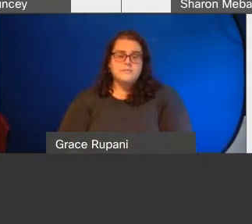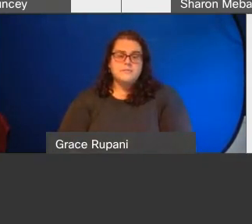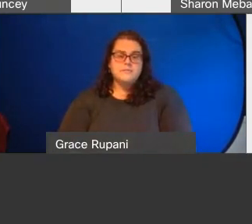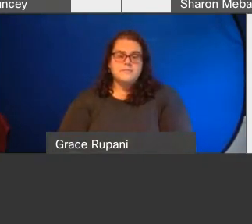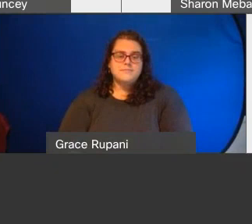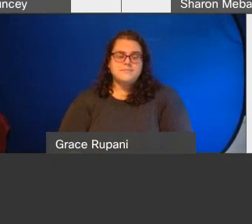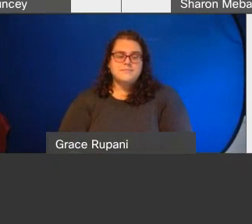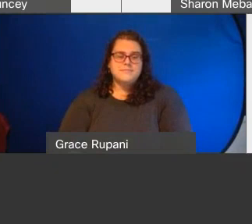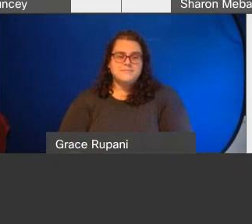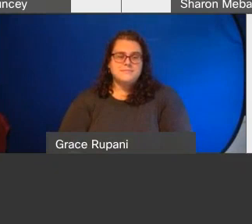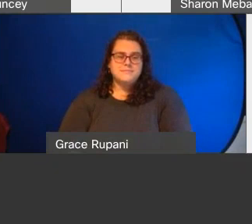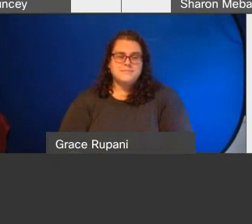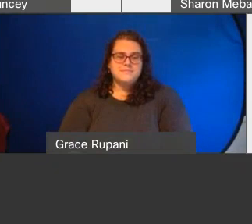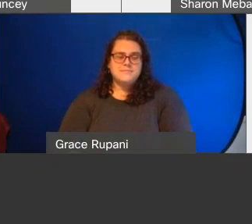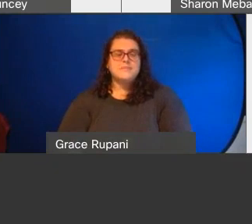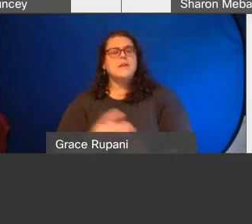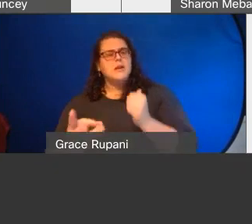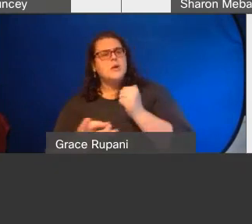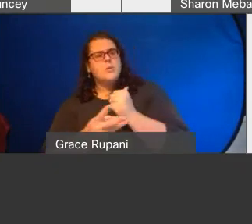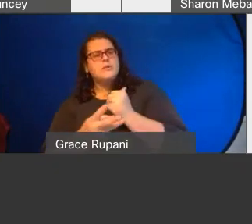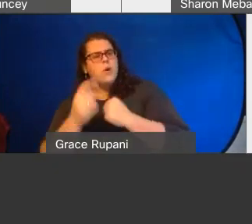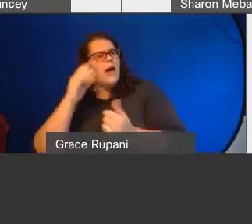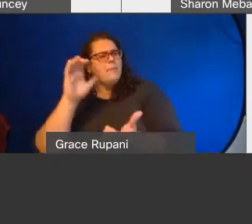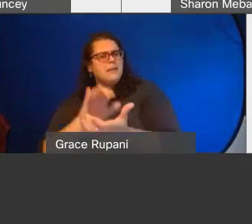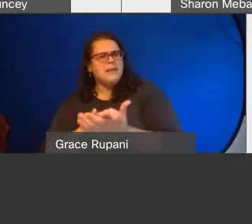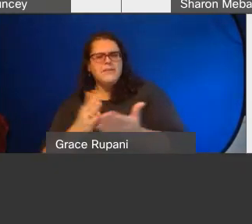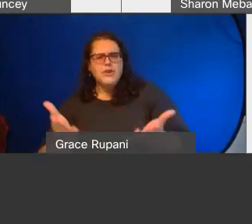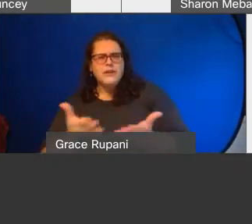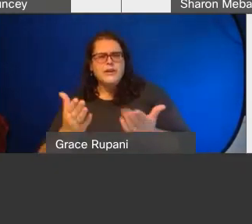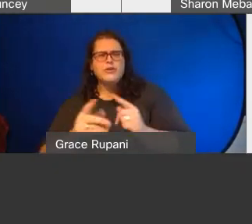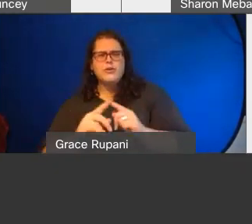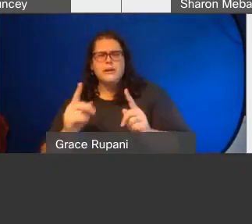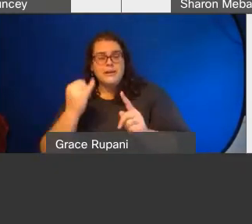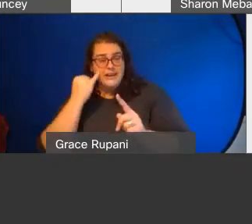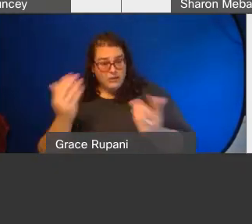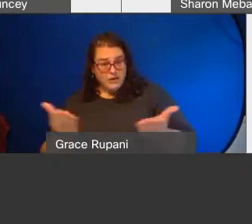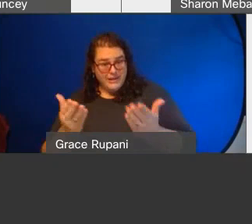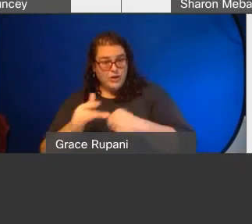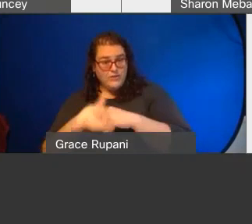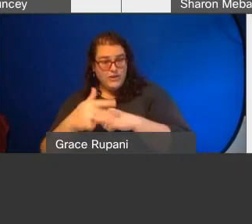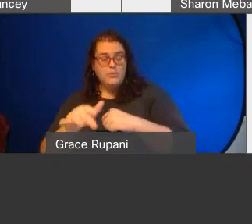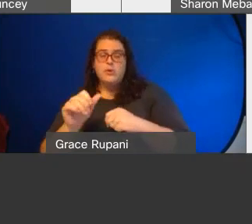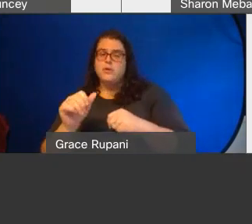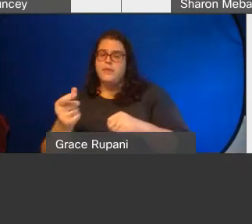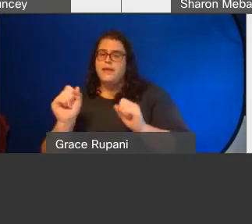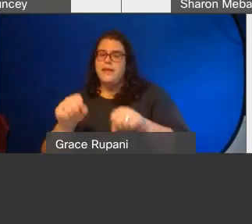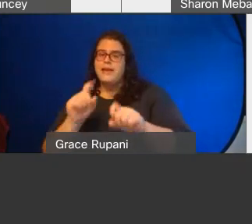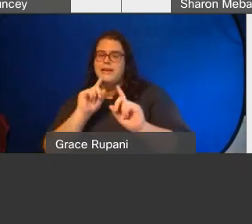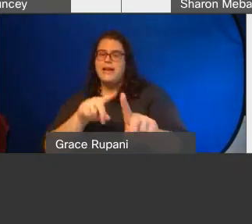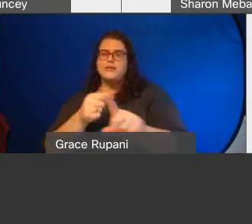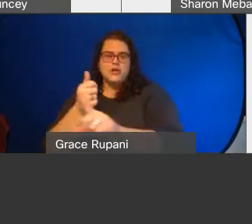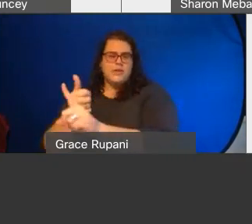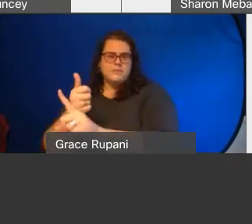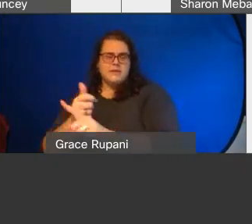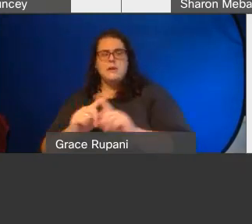so if you could, if DC Health is on the line, they could answer that question. But I could generally say that our experience